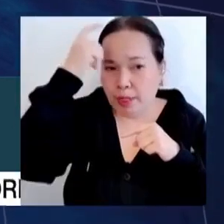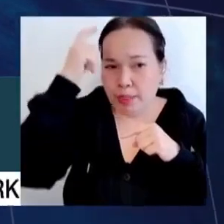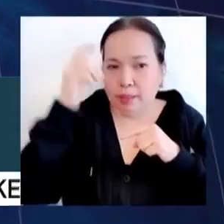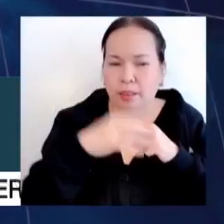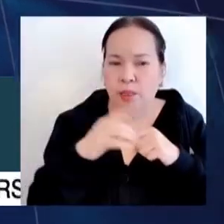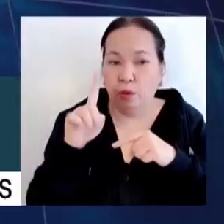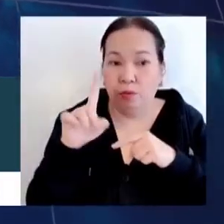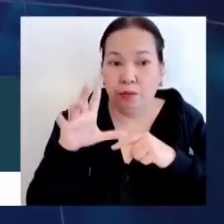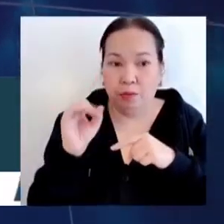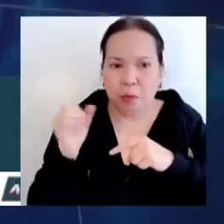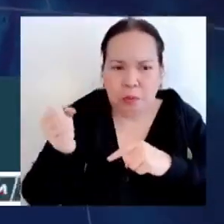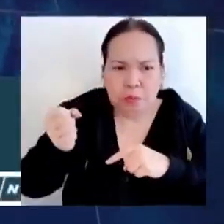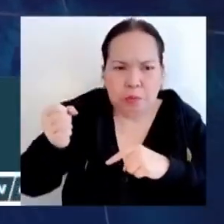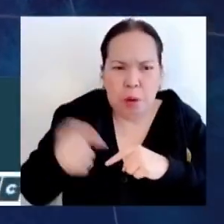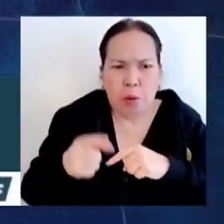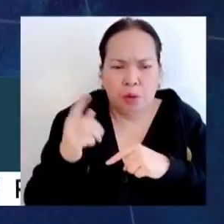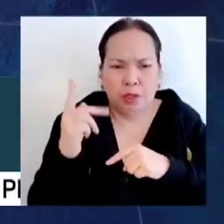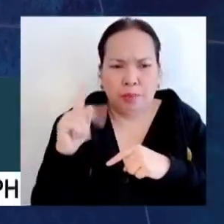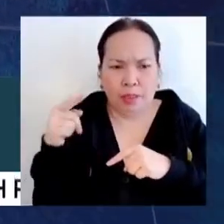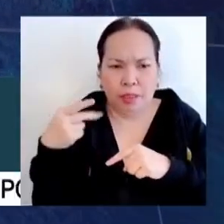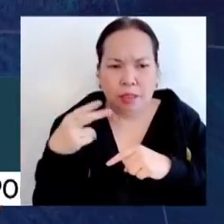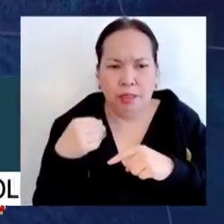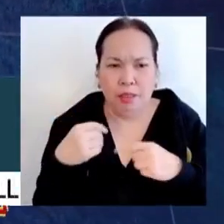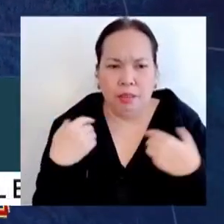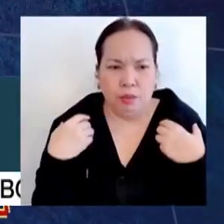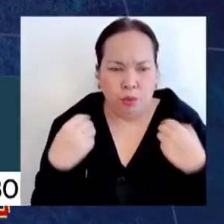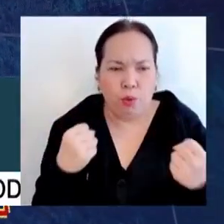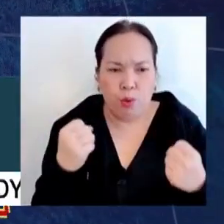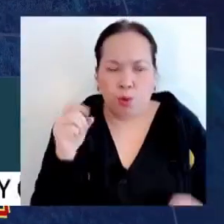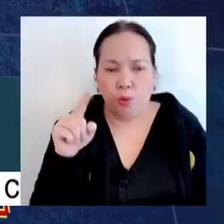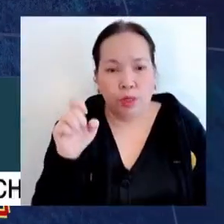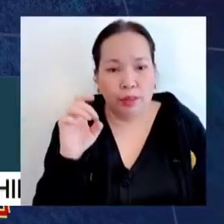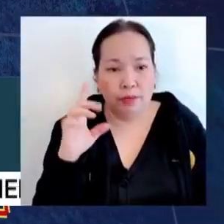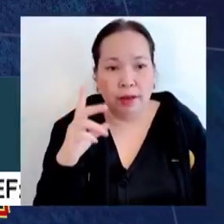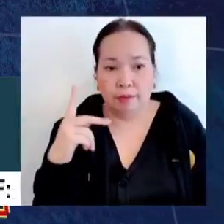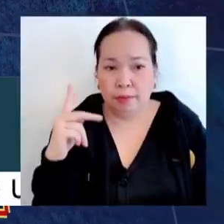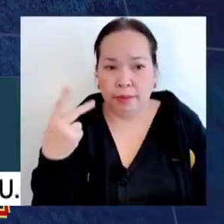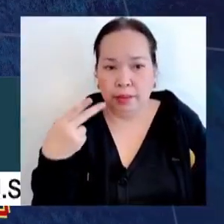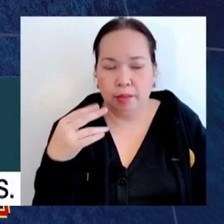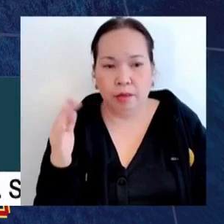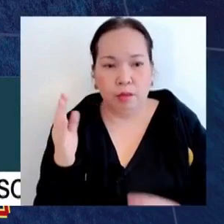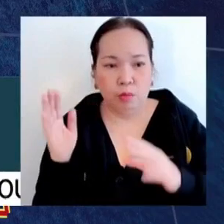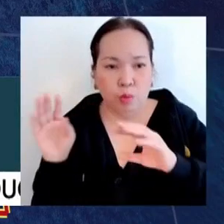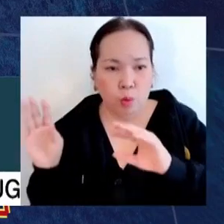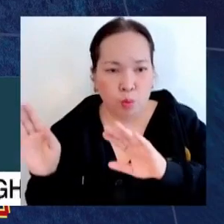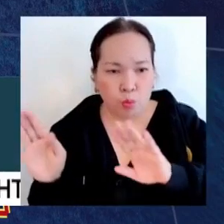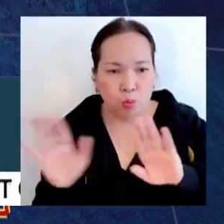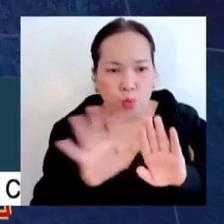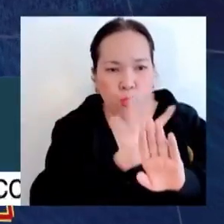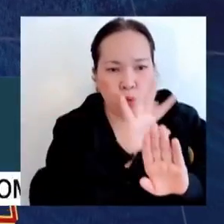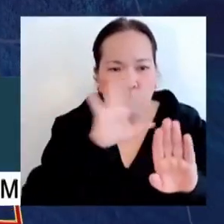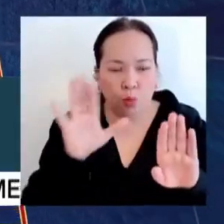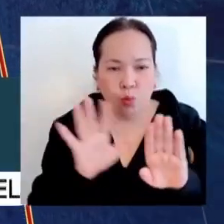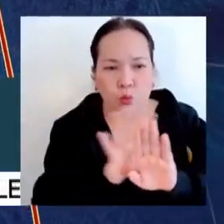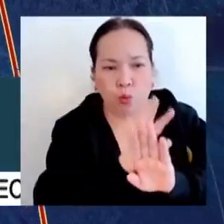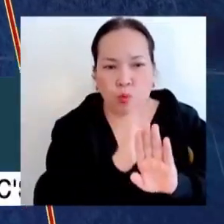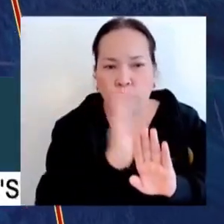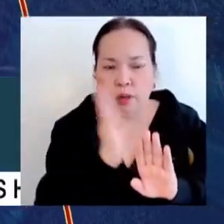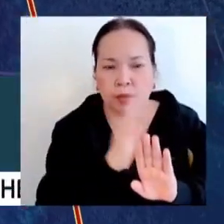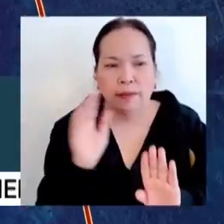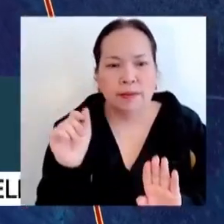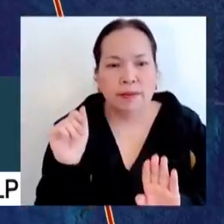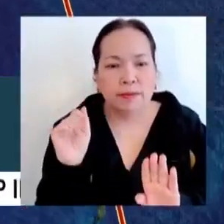hour and gusts up to 185 kilometers per hour. It is presently moving west-northwestward at 15 kilometers per